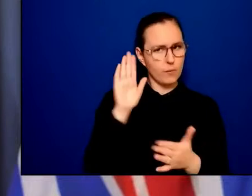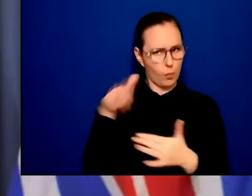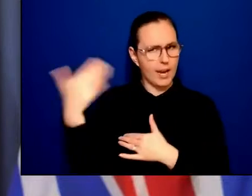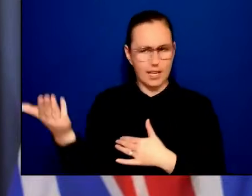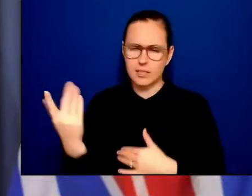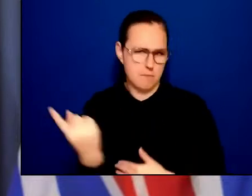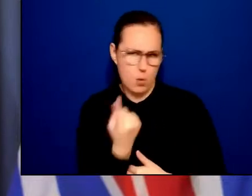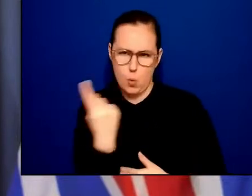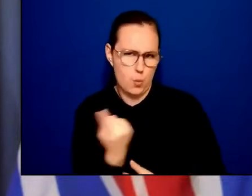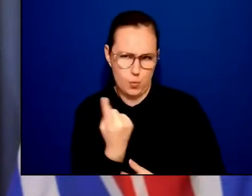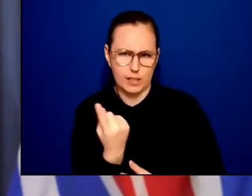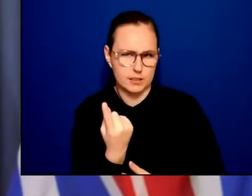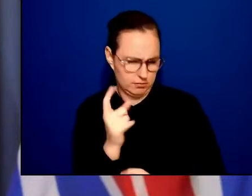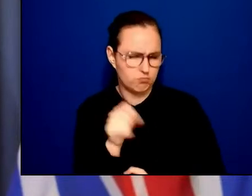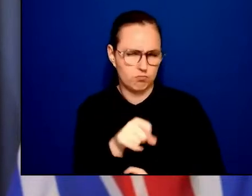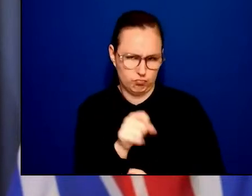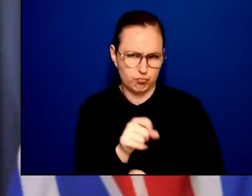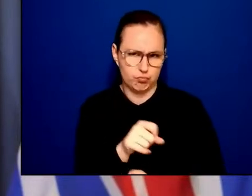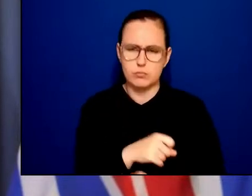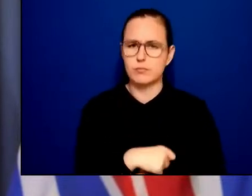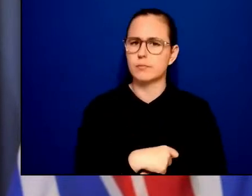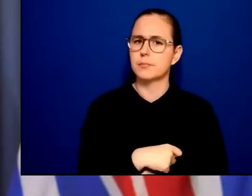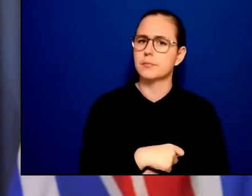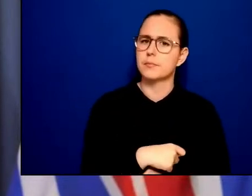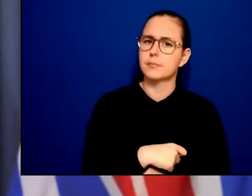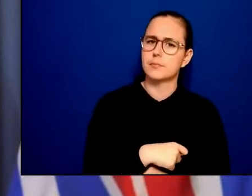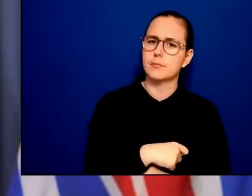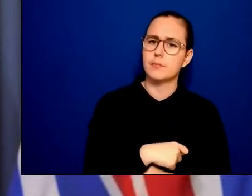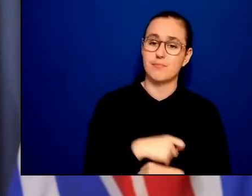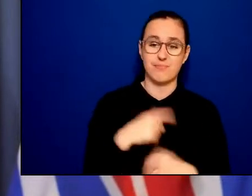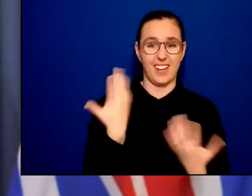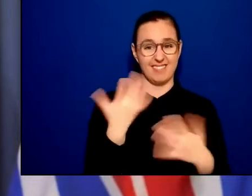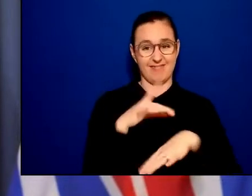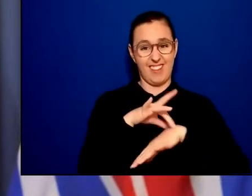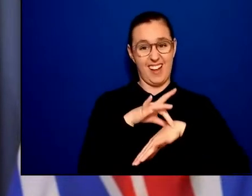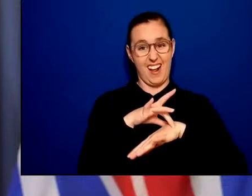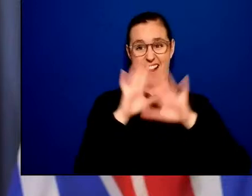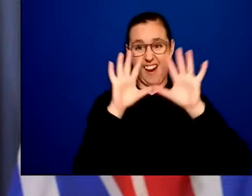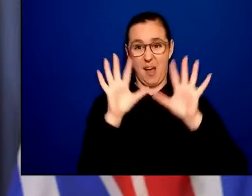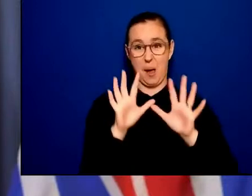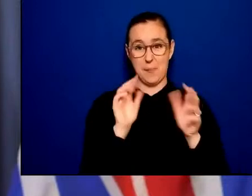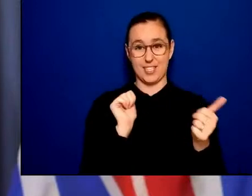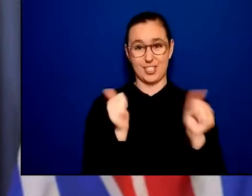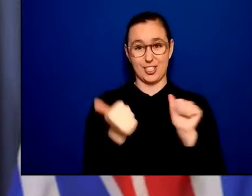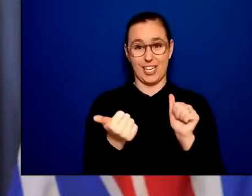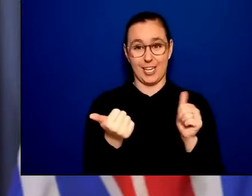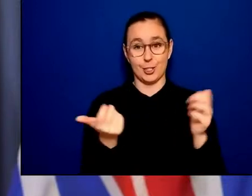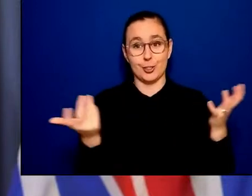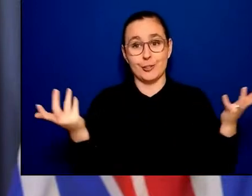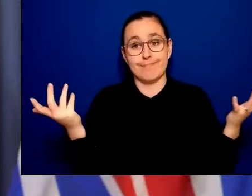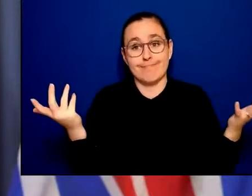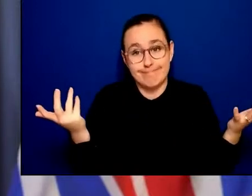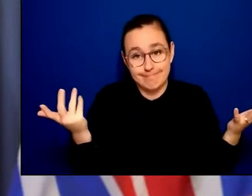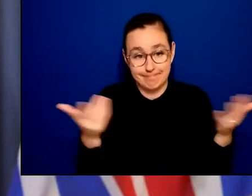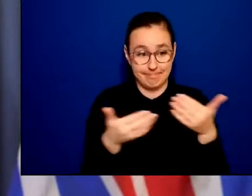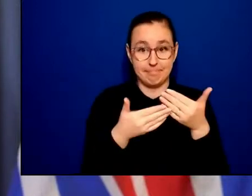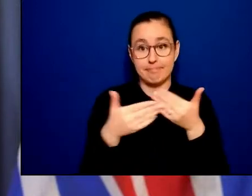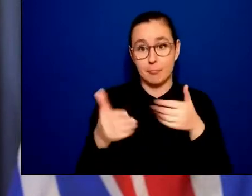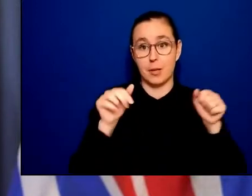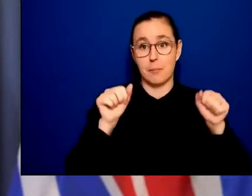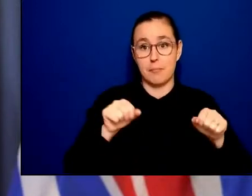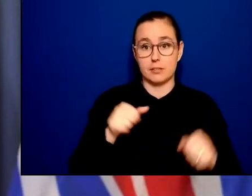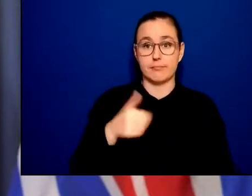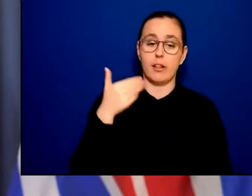the work in terms of completely revamping the Emergency Program Act and how we approach and deal with